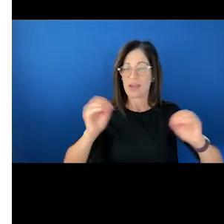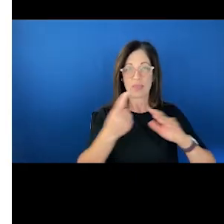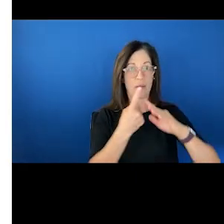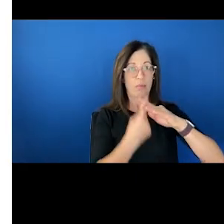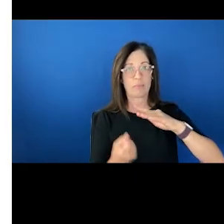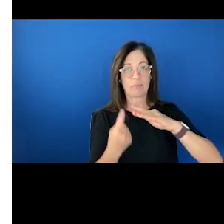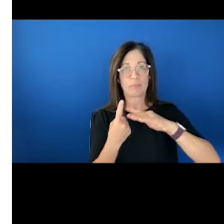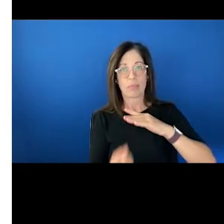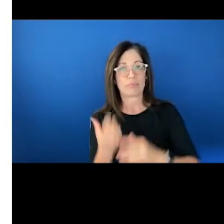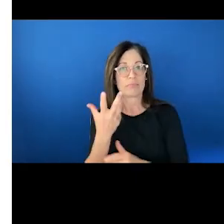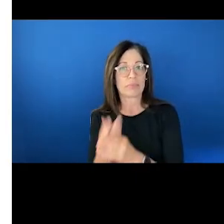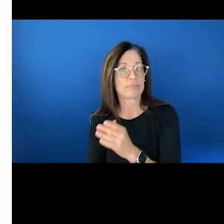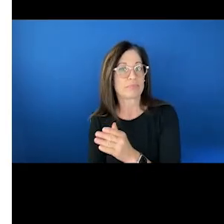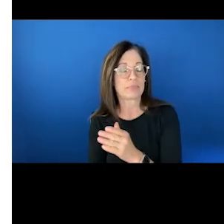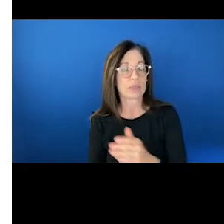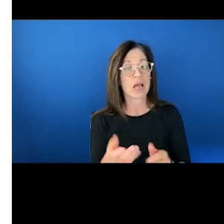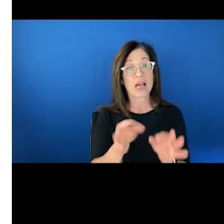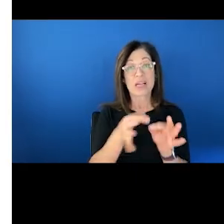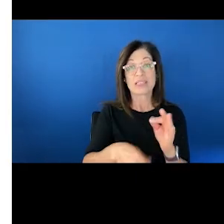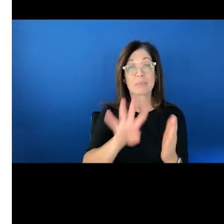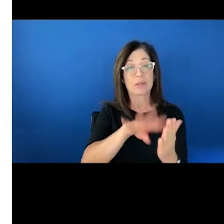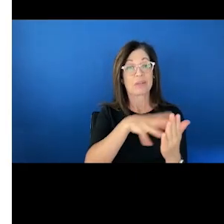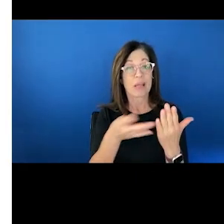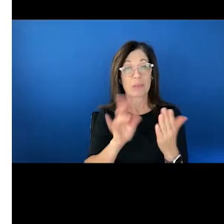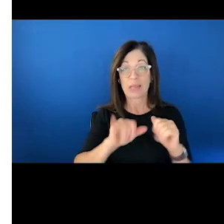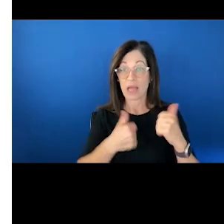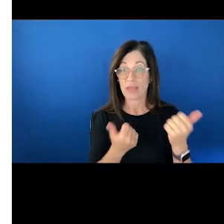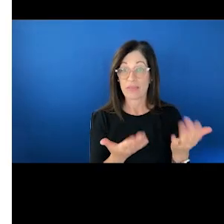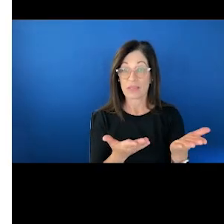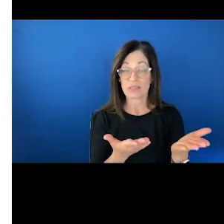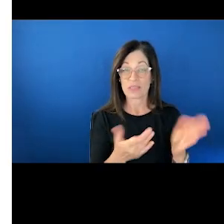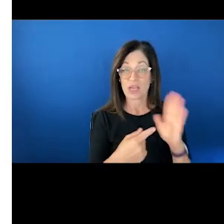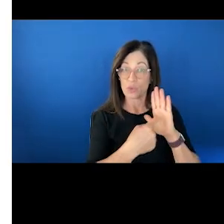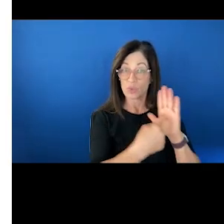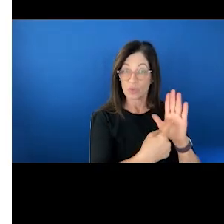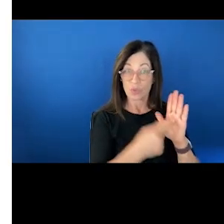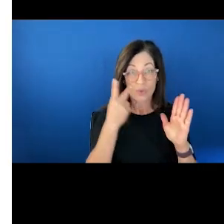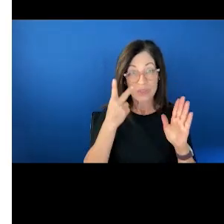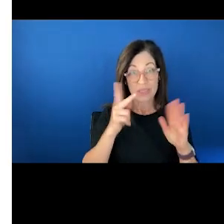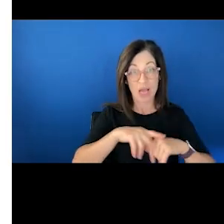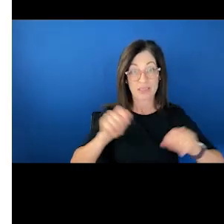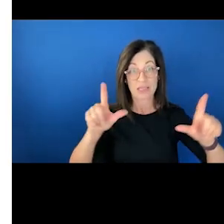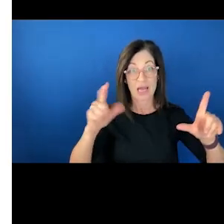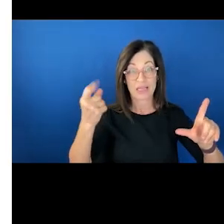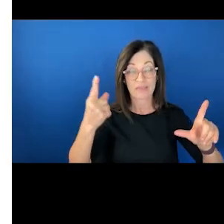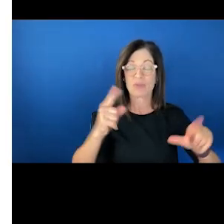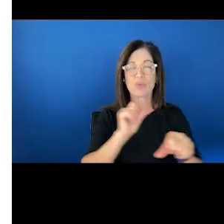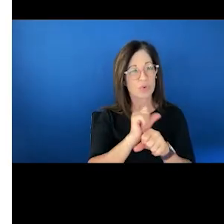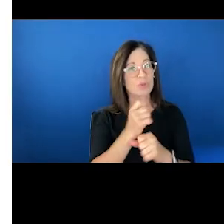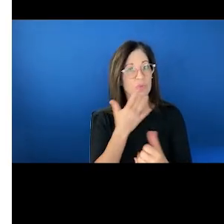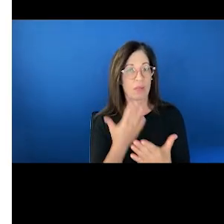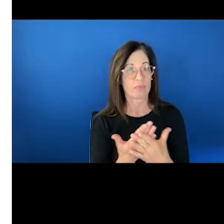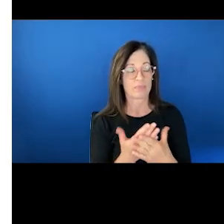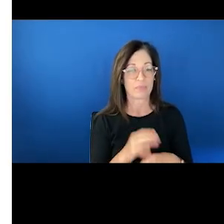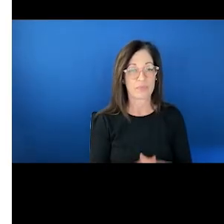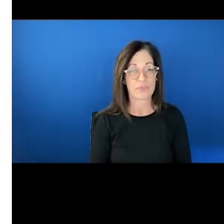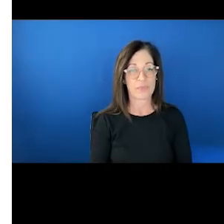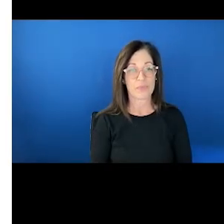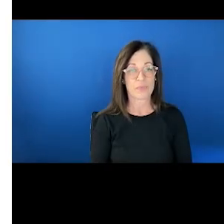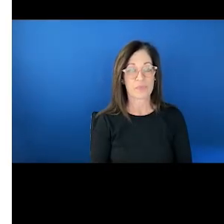the cracks. A simple table like this one displayed on slide 11 works well.